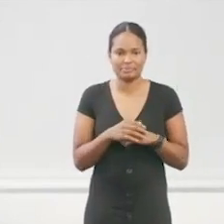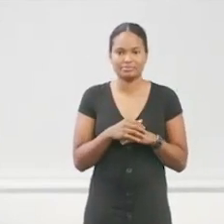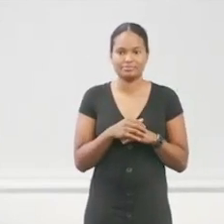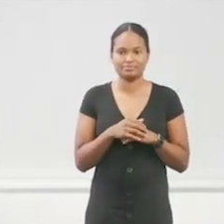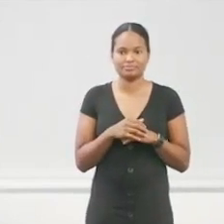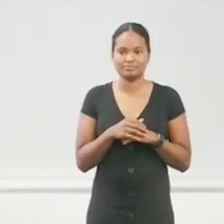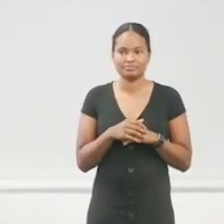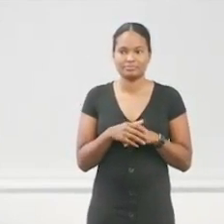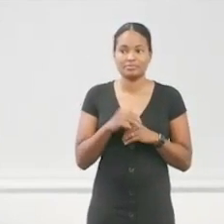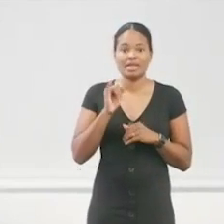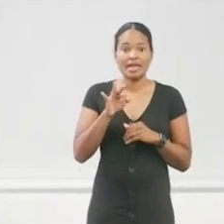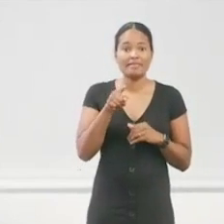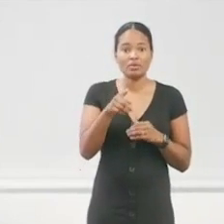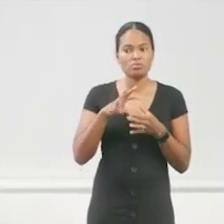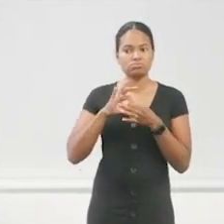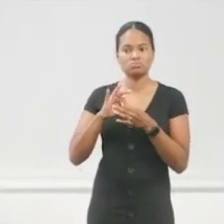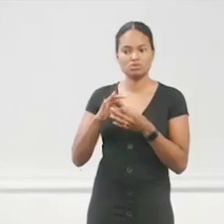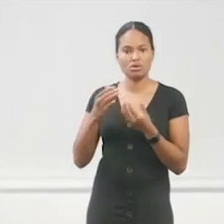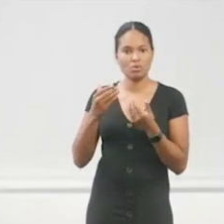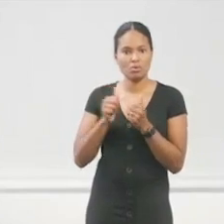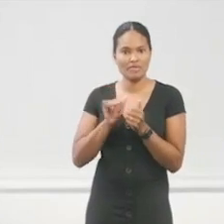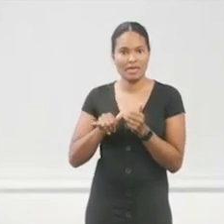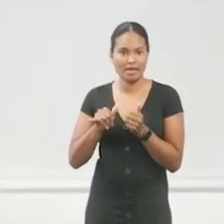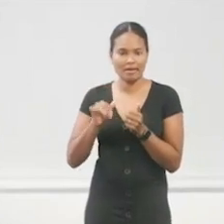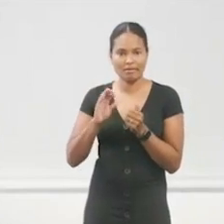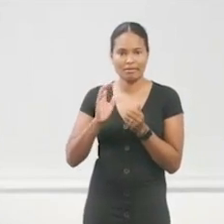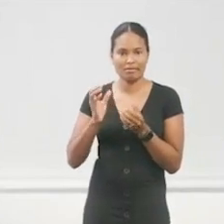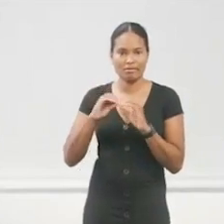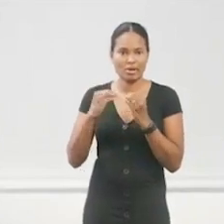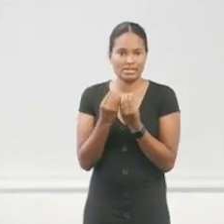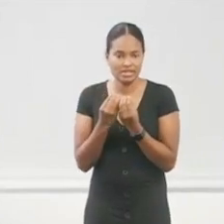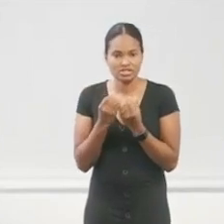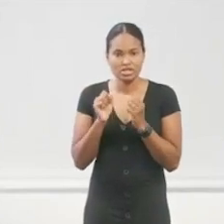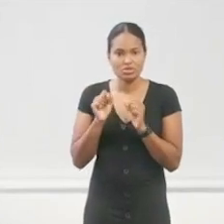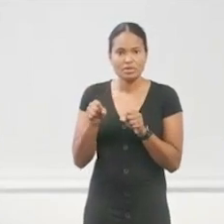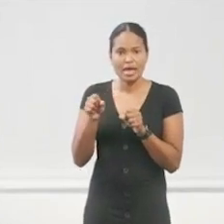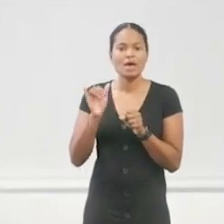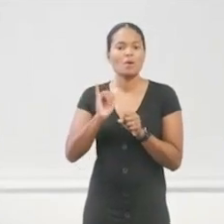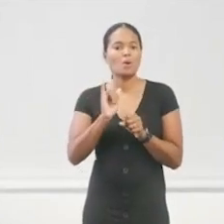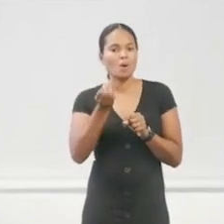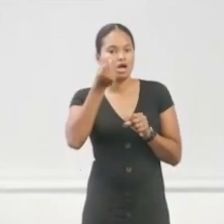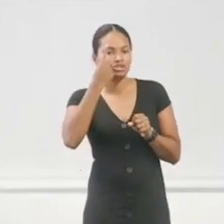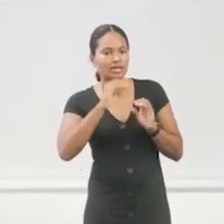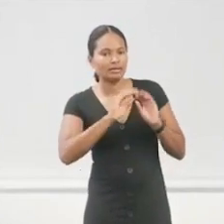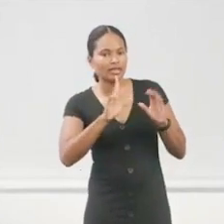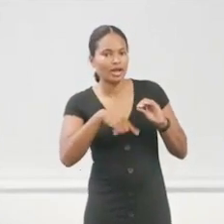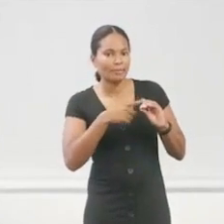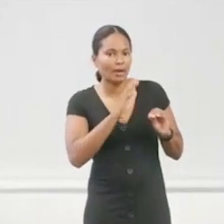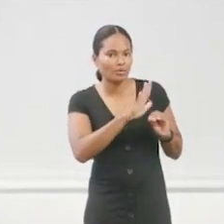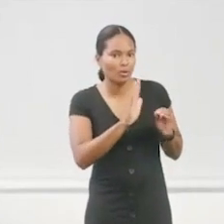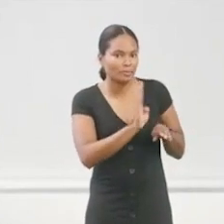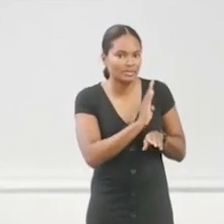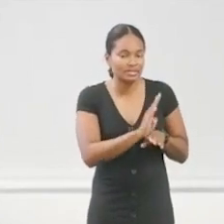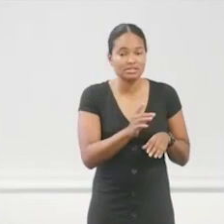out, you have a relationship. You know who you're calling, you know who you're talking to. They may know a little bit more about your organization. Work with Troy if you're in a